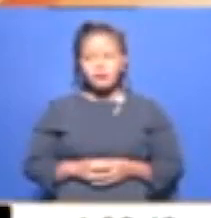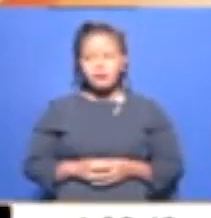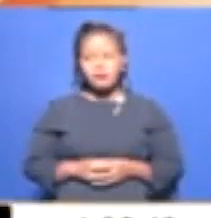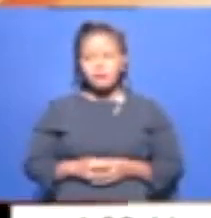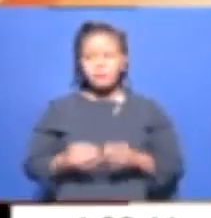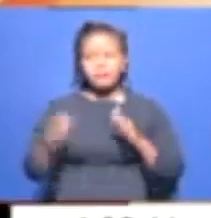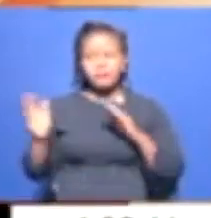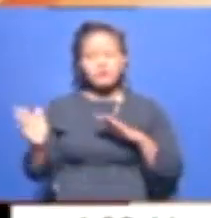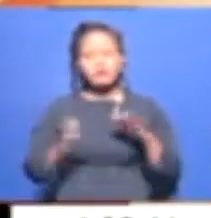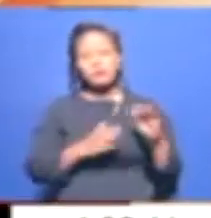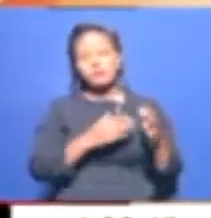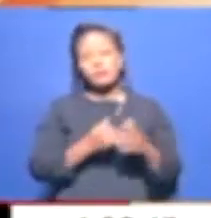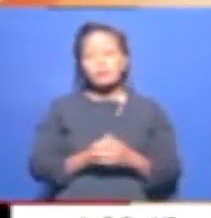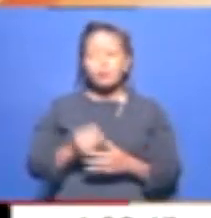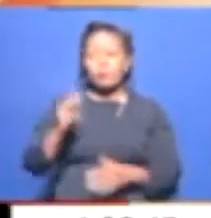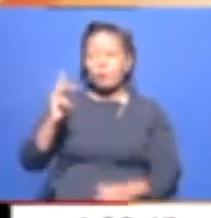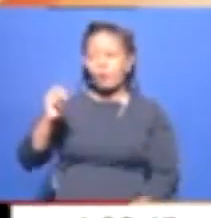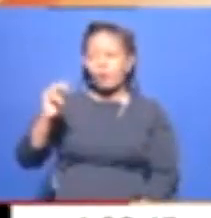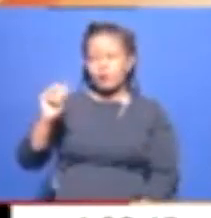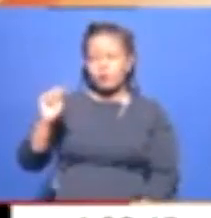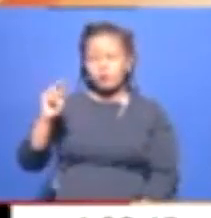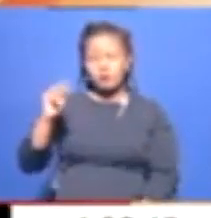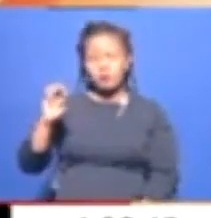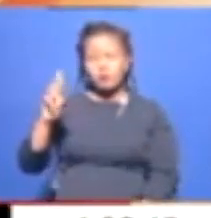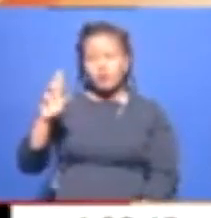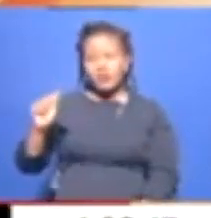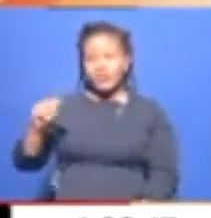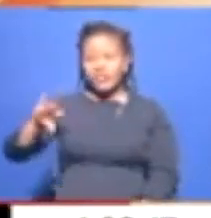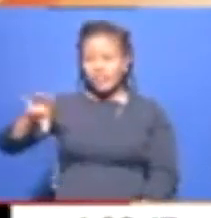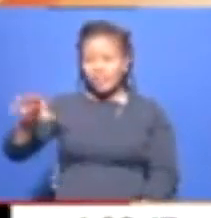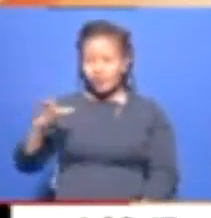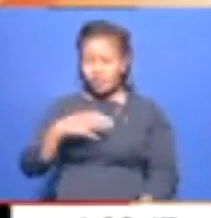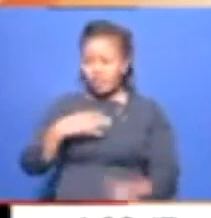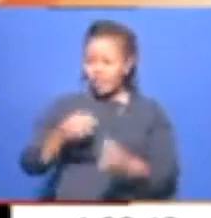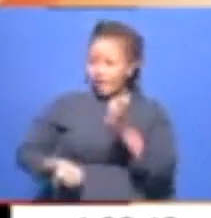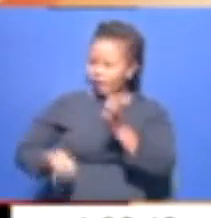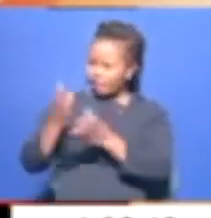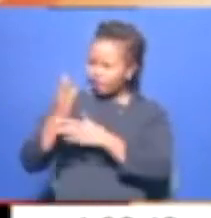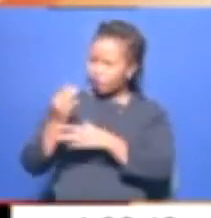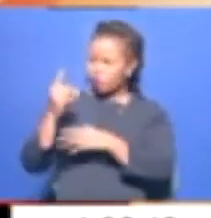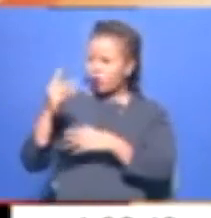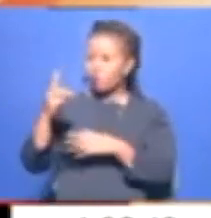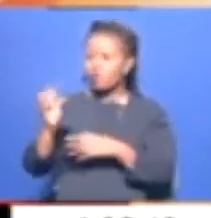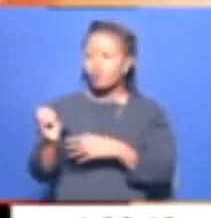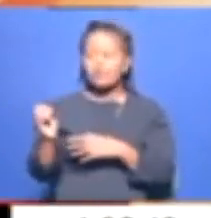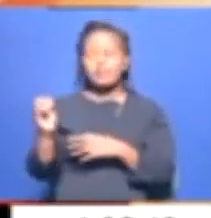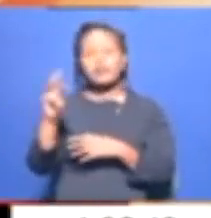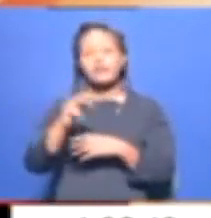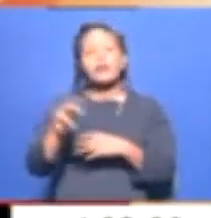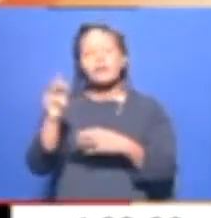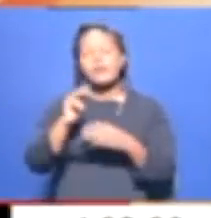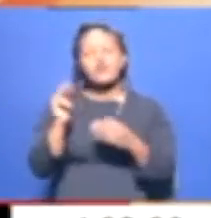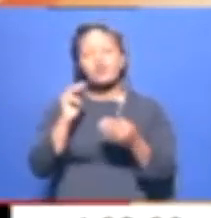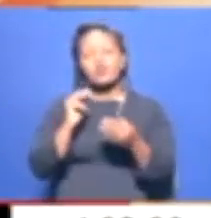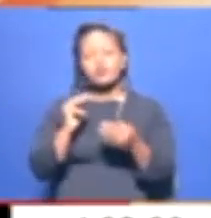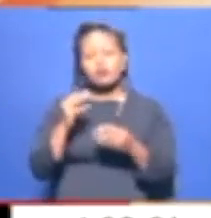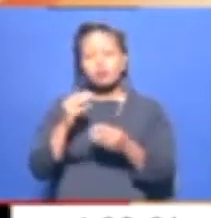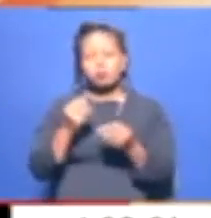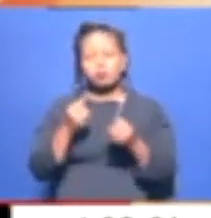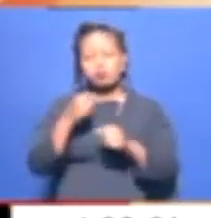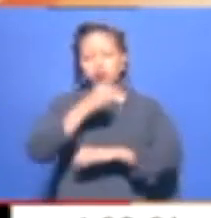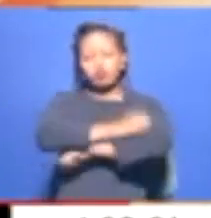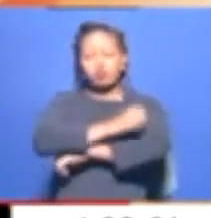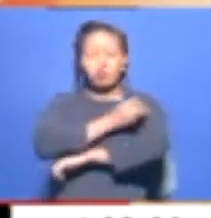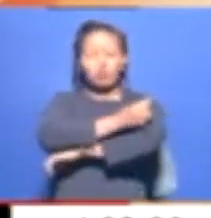And Mandera County has launched a 120 million shilling affirmative bursary fund to aid bright and needy students